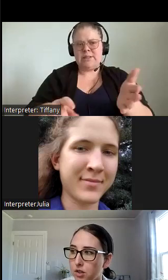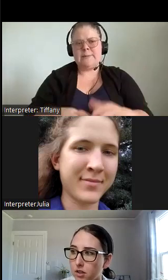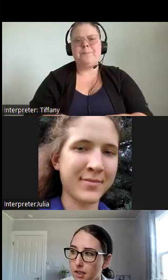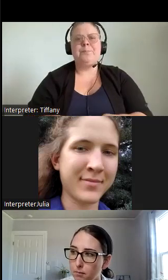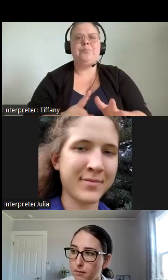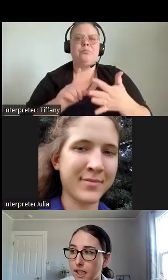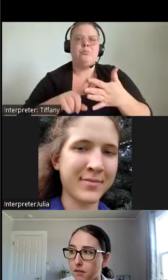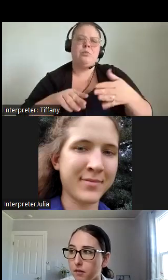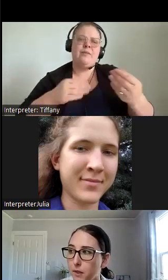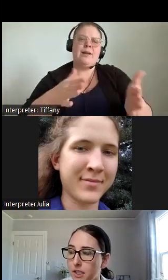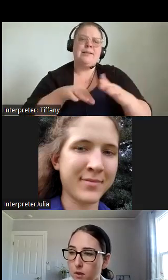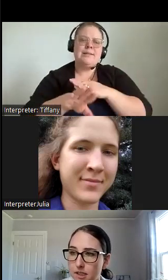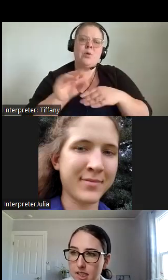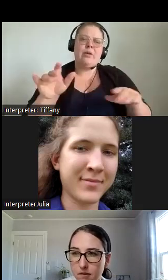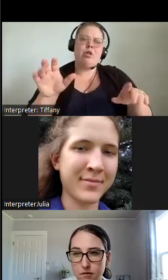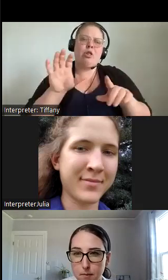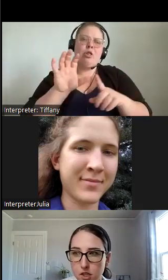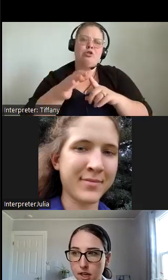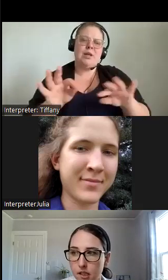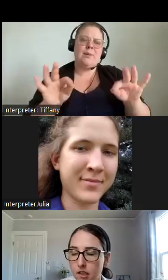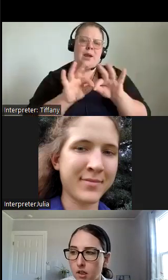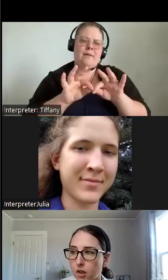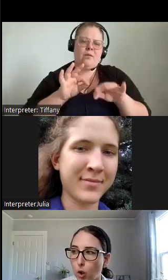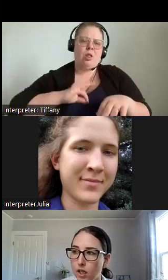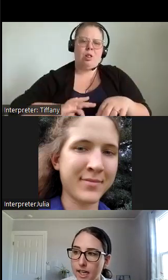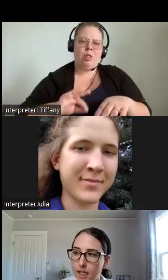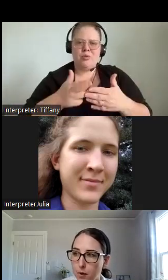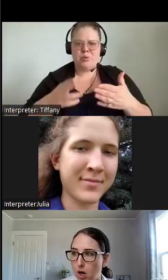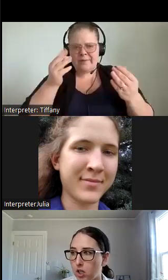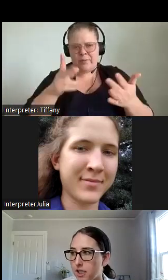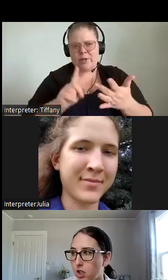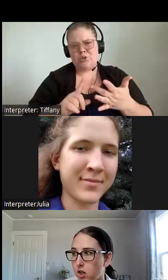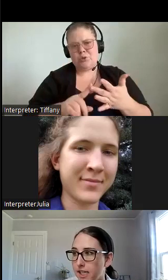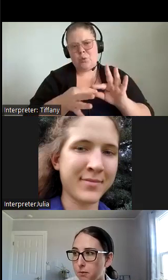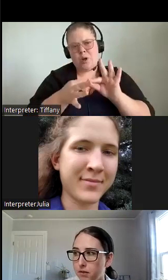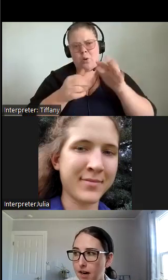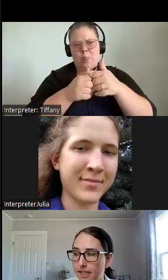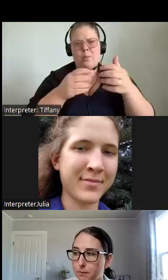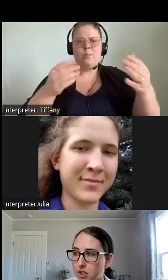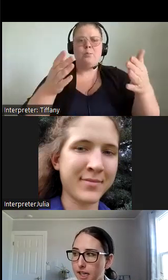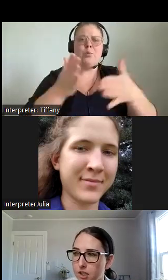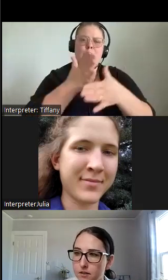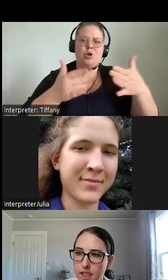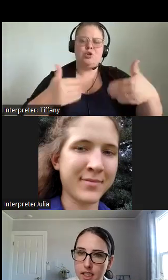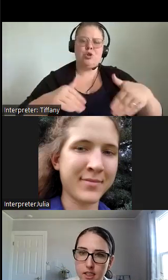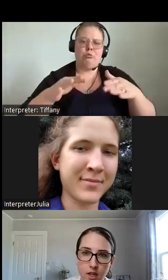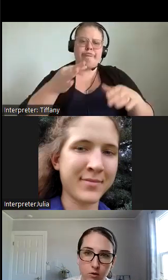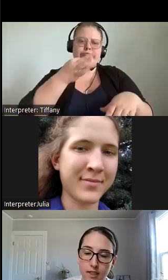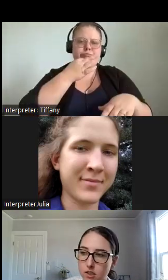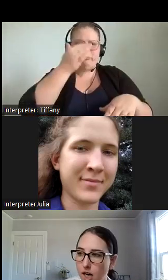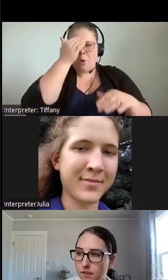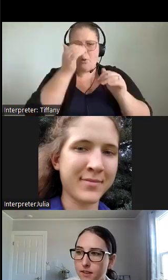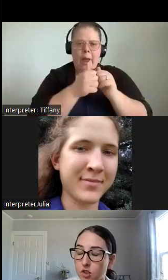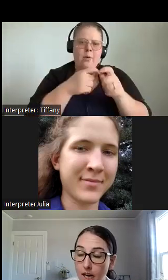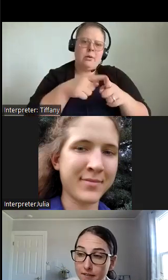and culturally meaningful resources and information, coordinating with partners that are trained to provide specialized services,